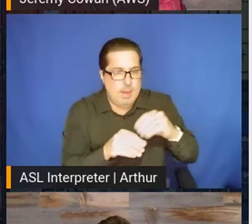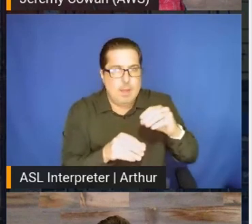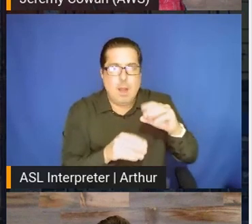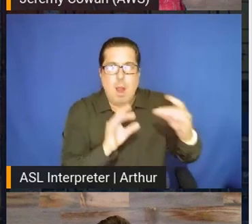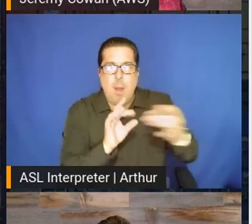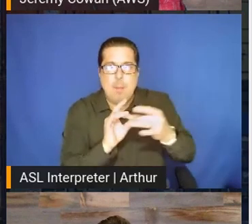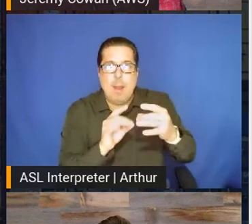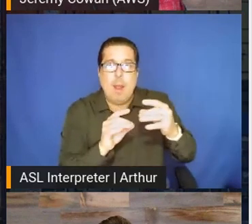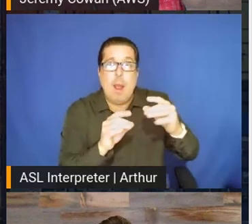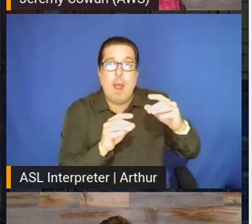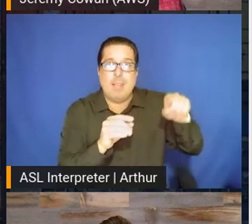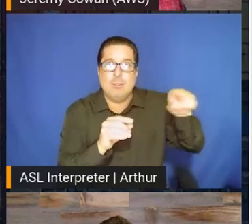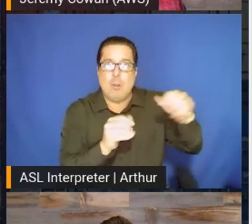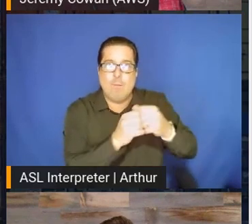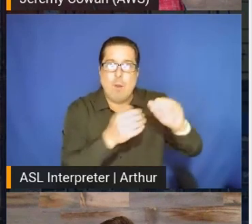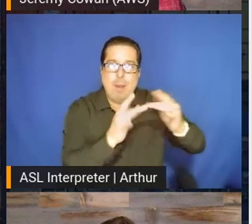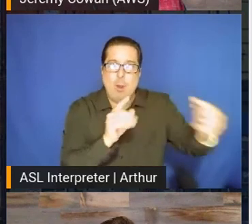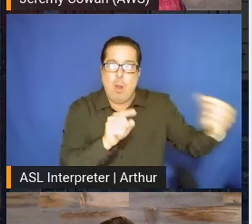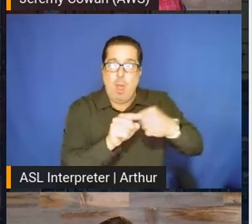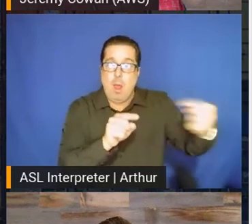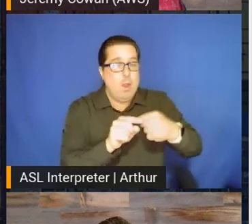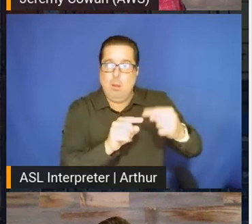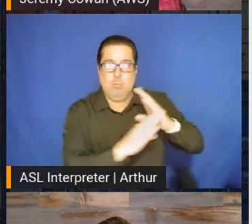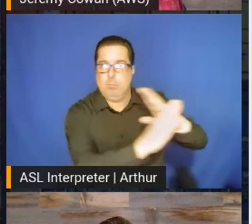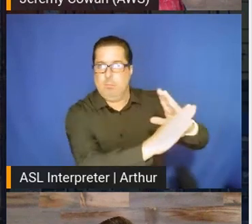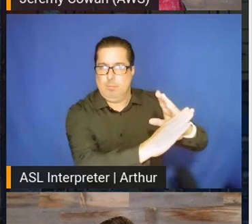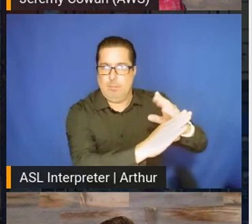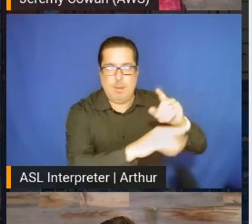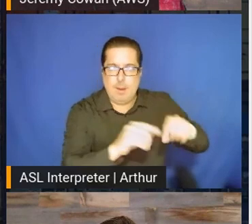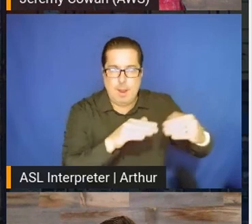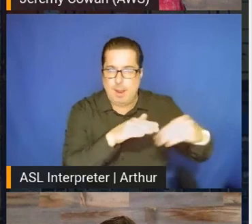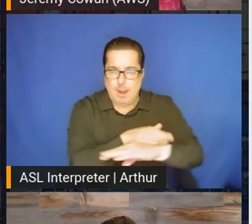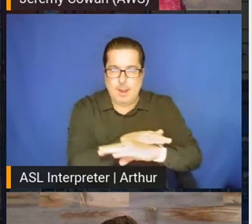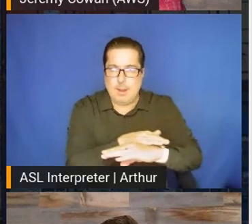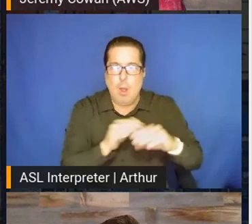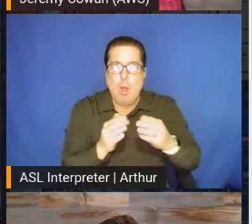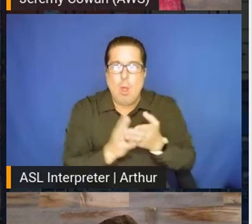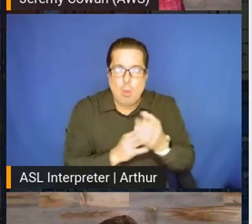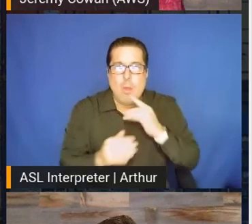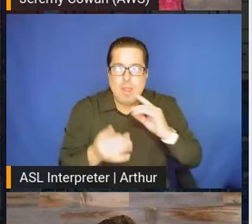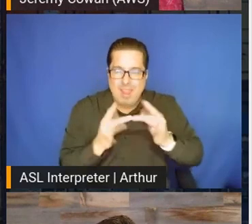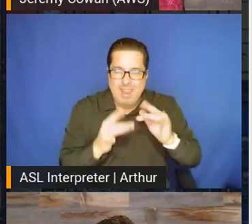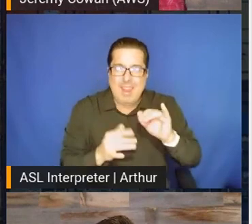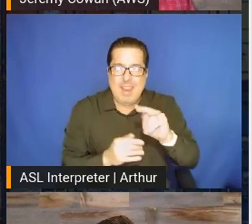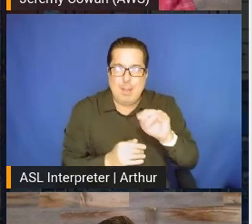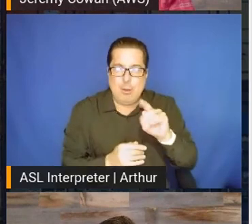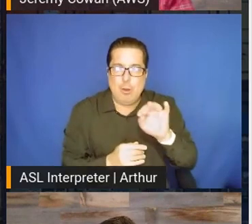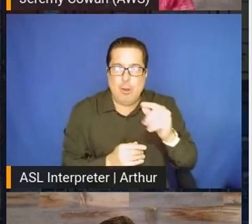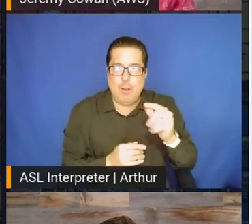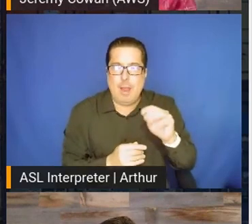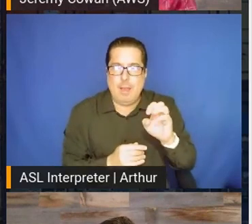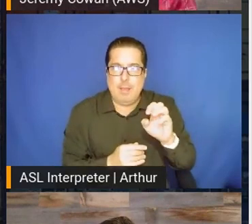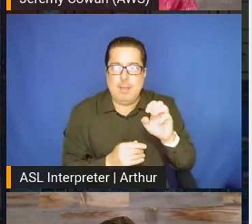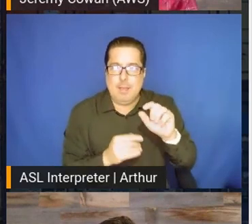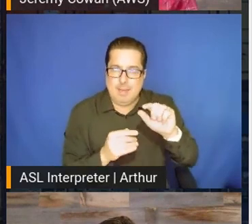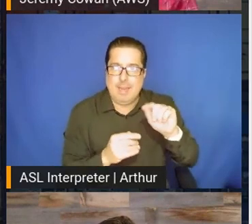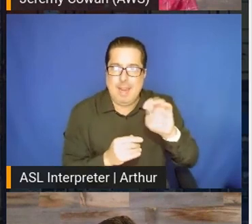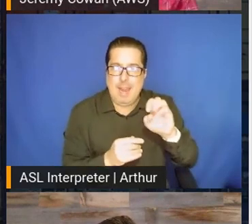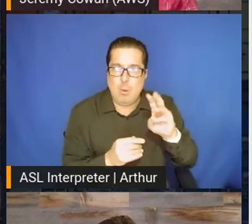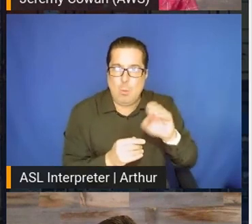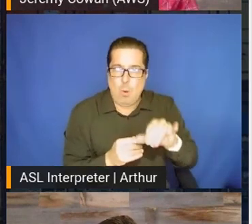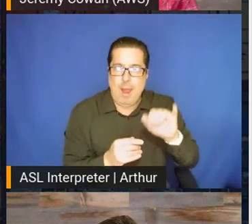internet. So that is egress-only internet gateway. And I just briefly talked about the prefix